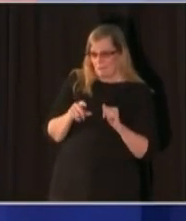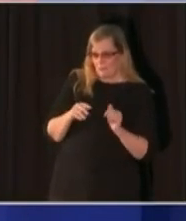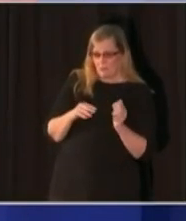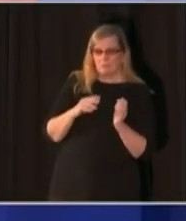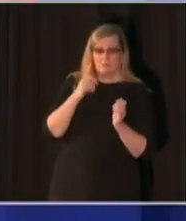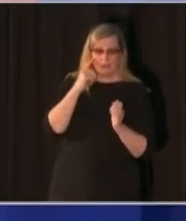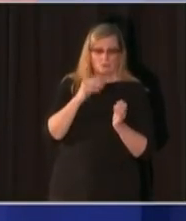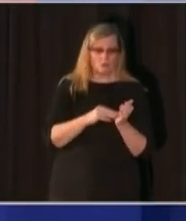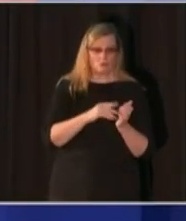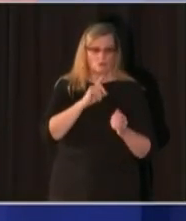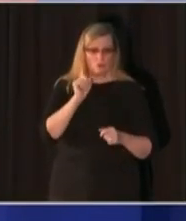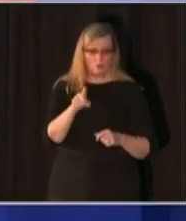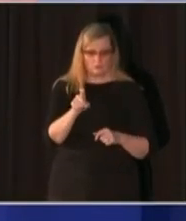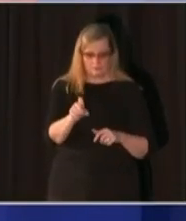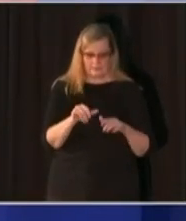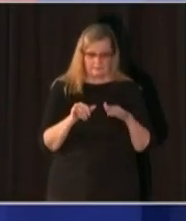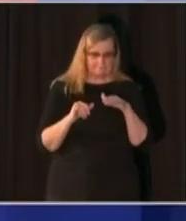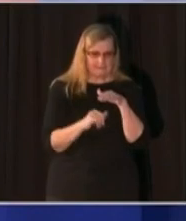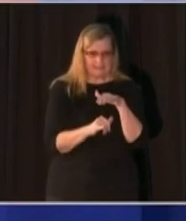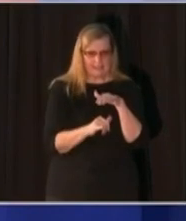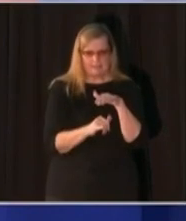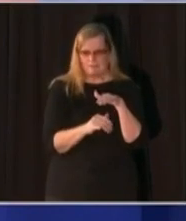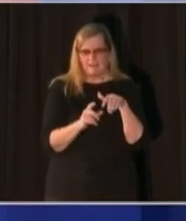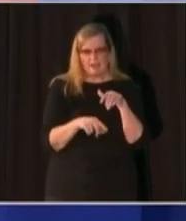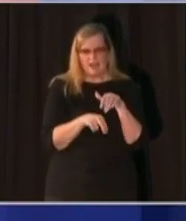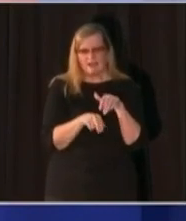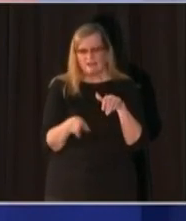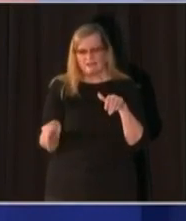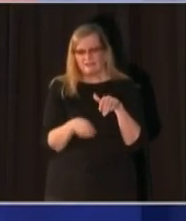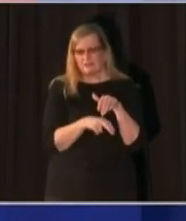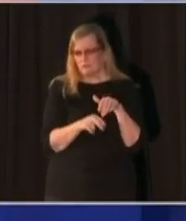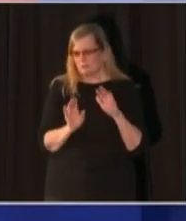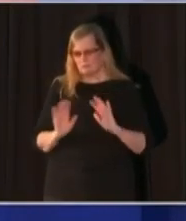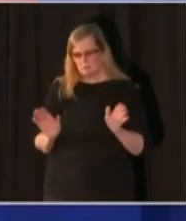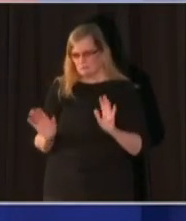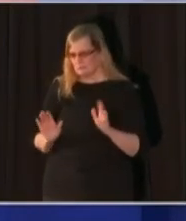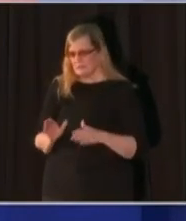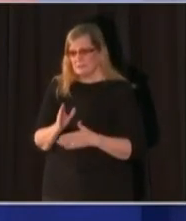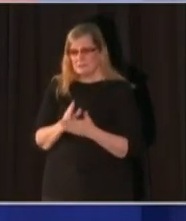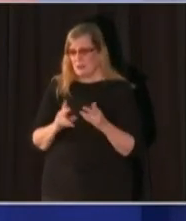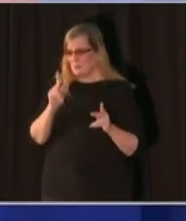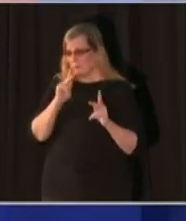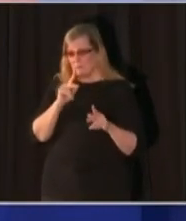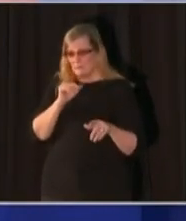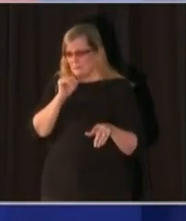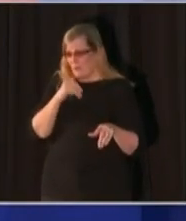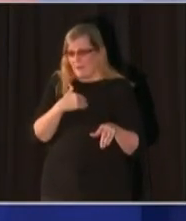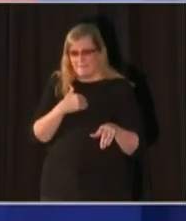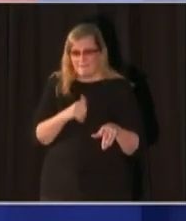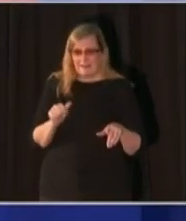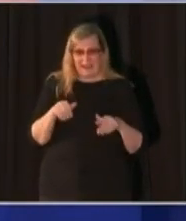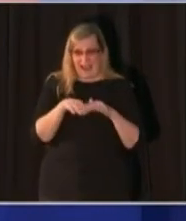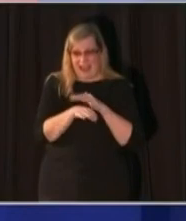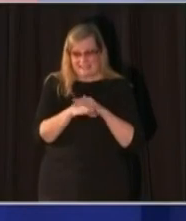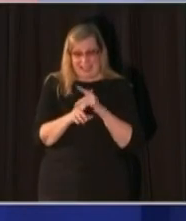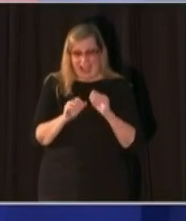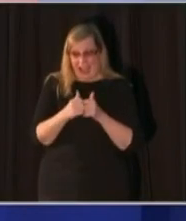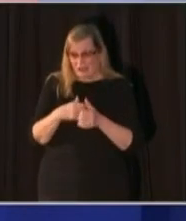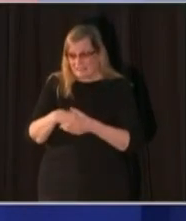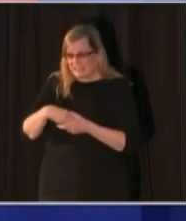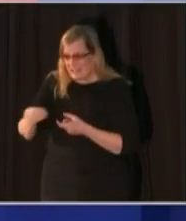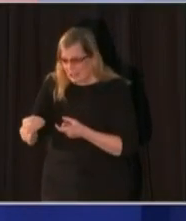some don't have access to food or essential items. Others may not have these options. So in